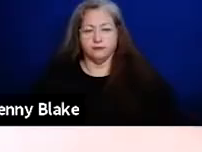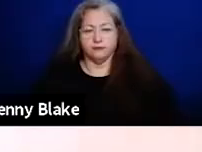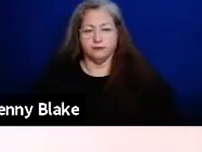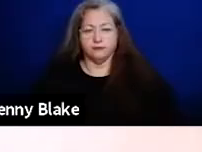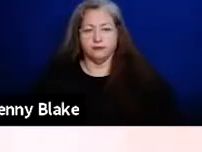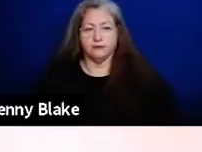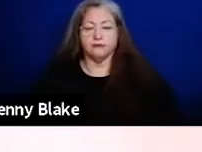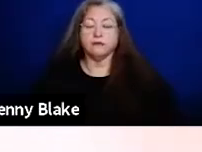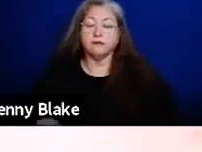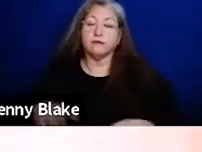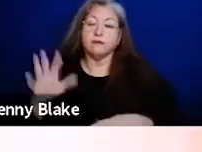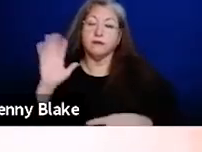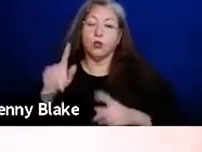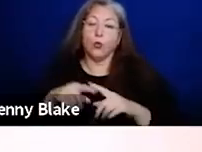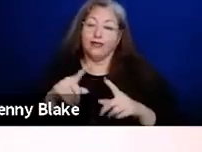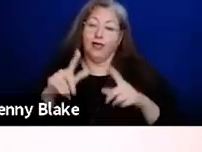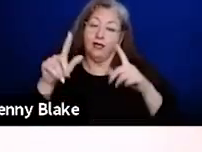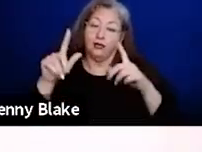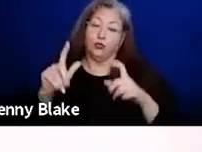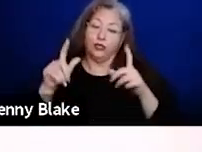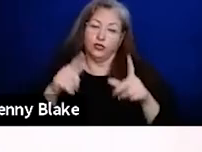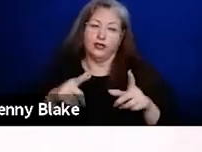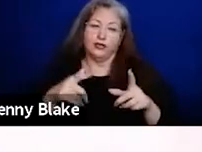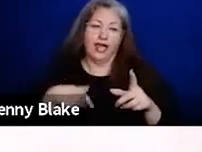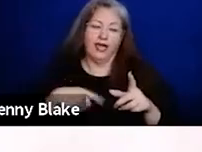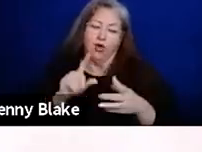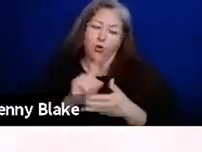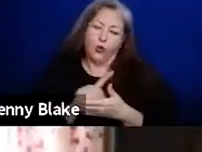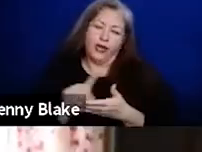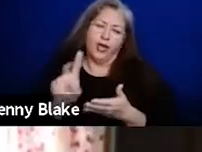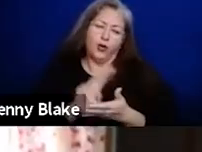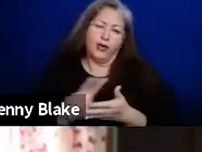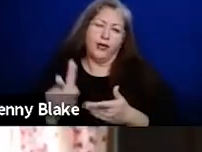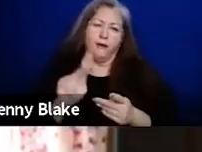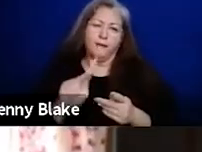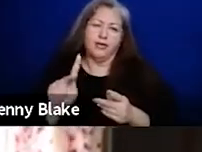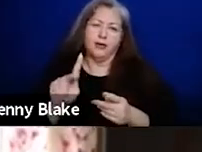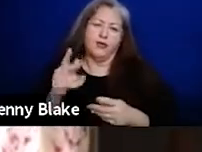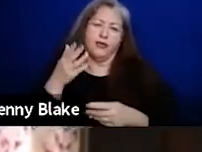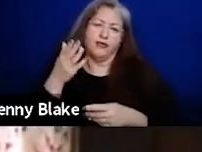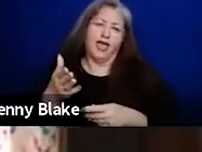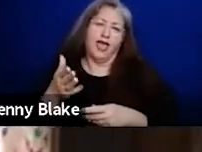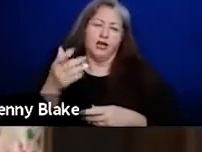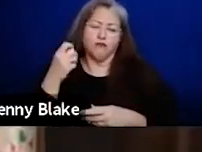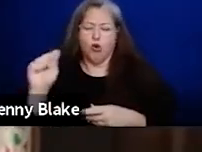When this photo is taken, there had been weeks after weeks of protests in the streets.